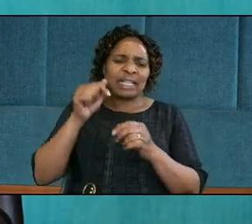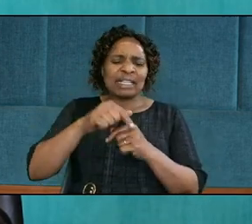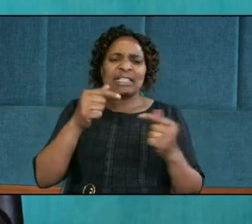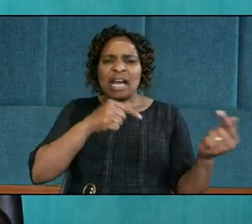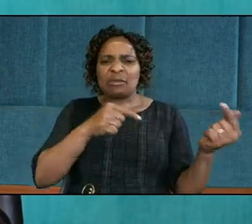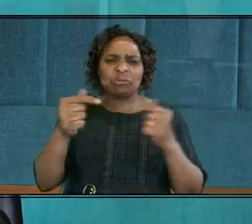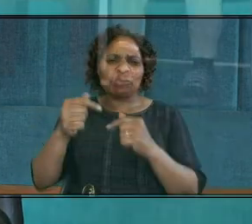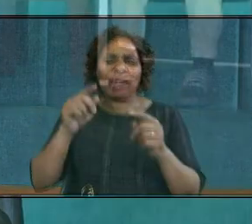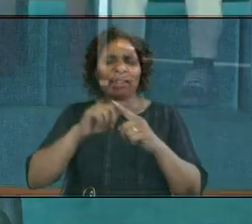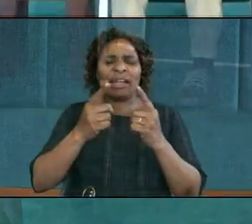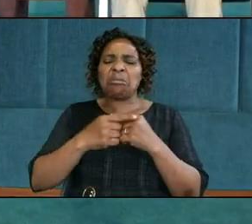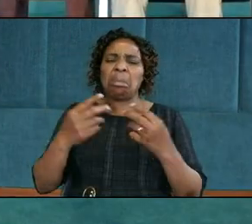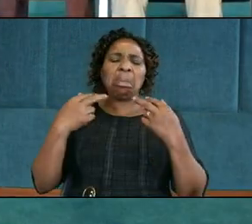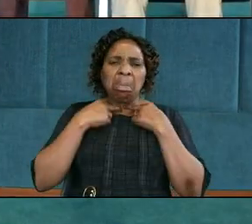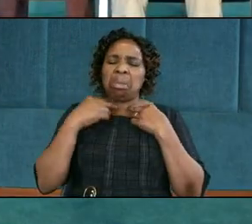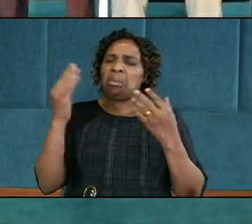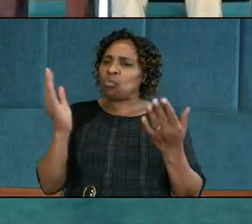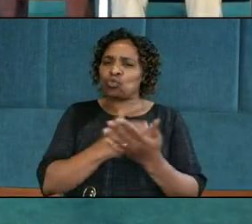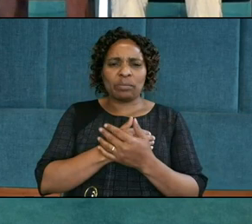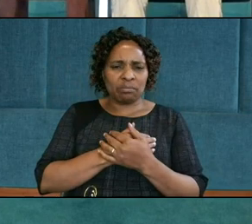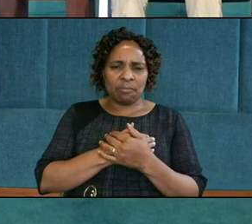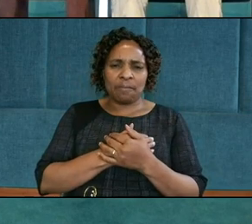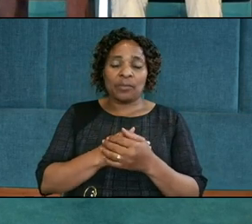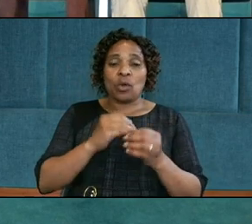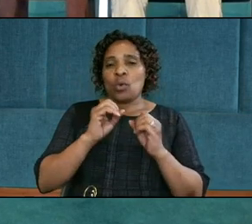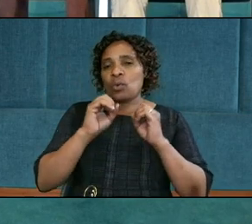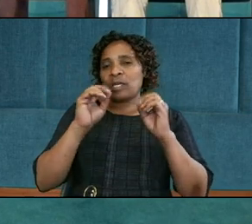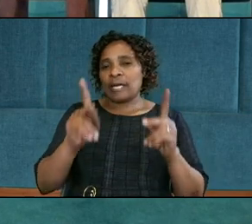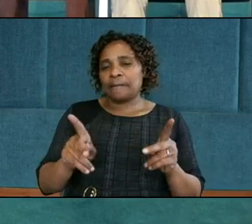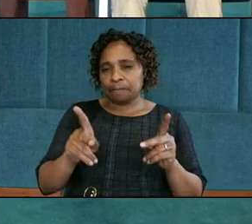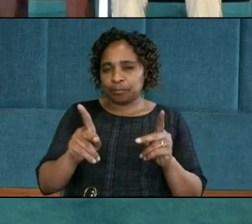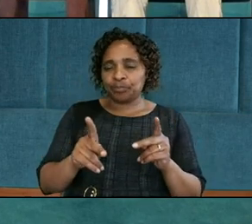taking captive. Mm-hmm. Yeah. No, that's